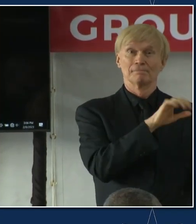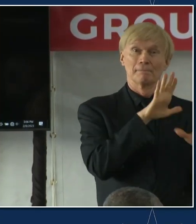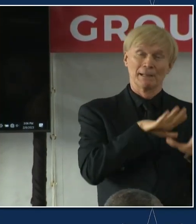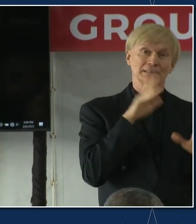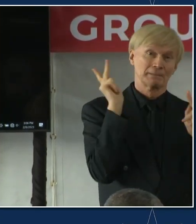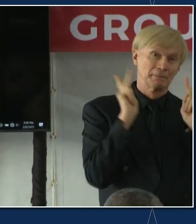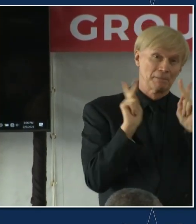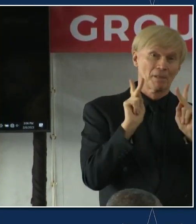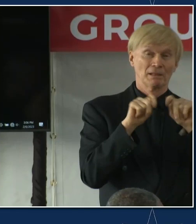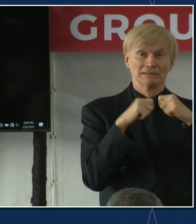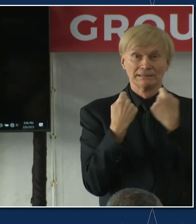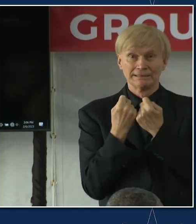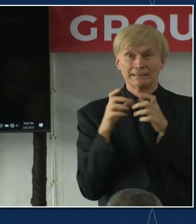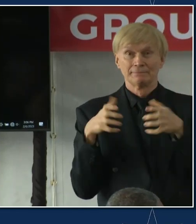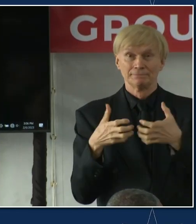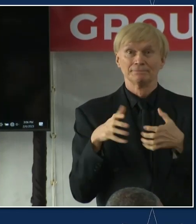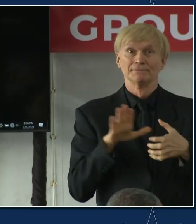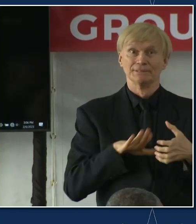Loop Capital.